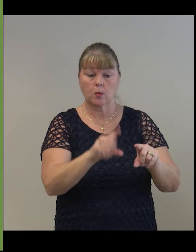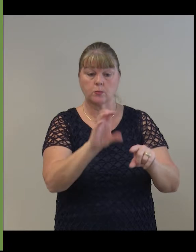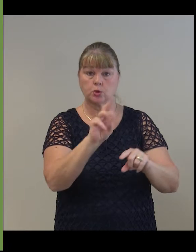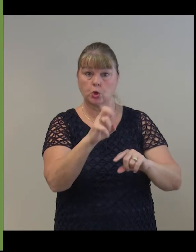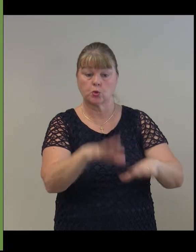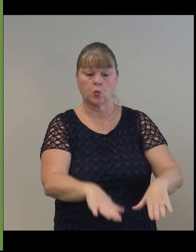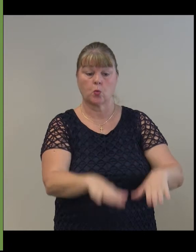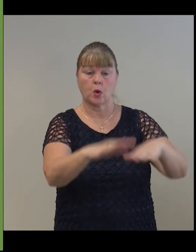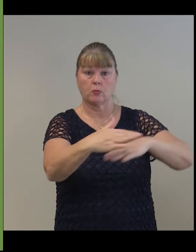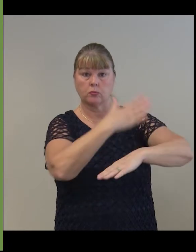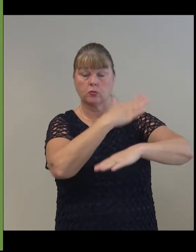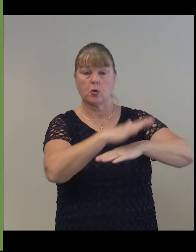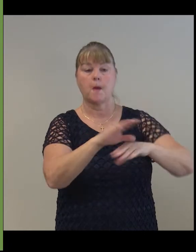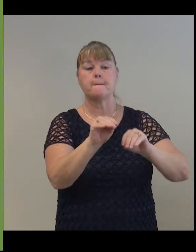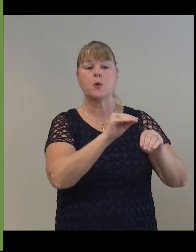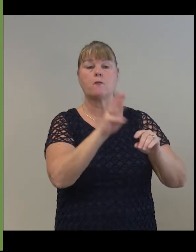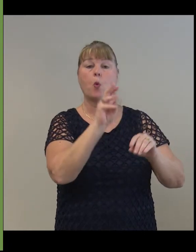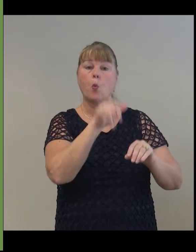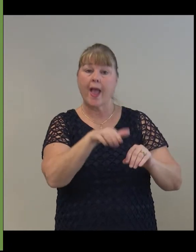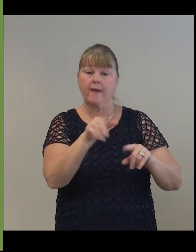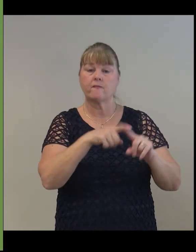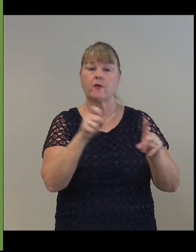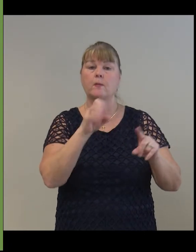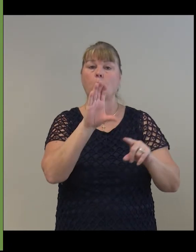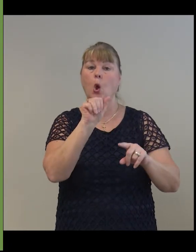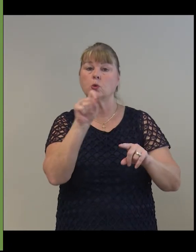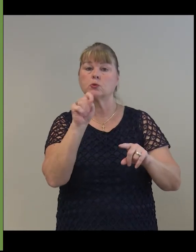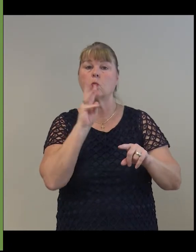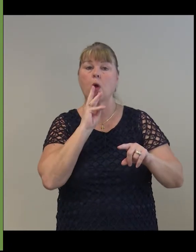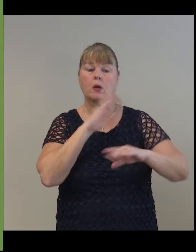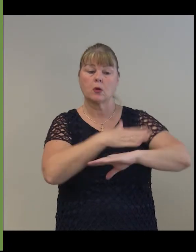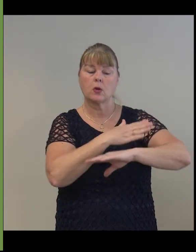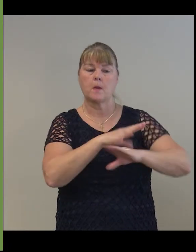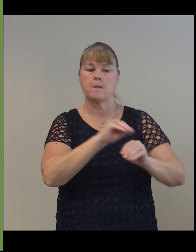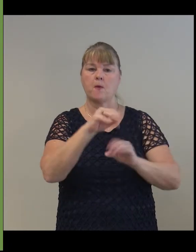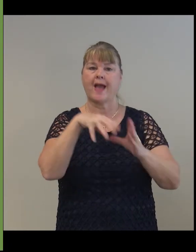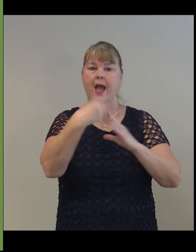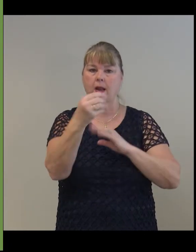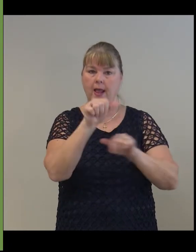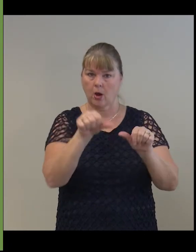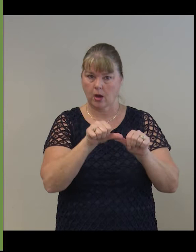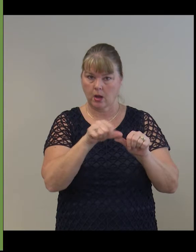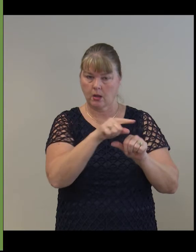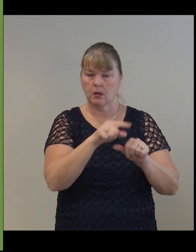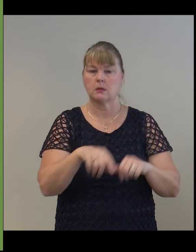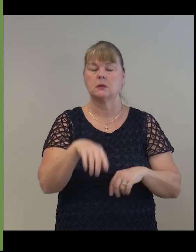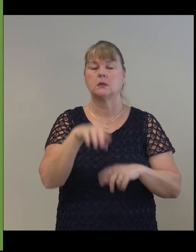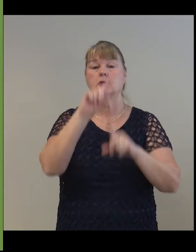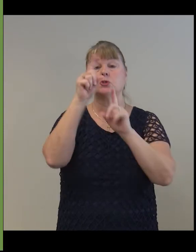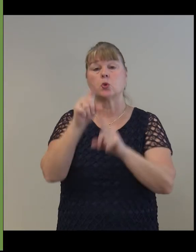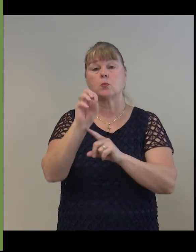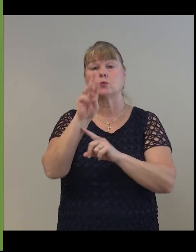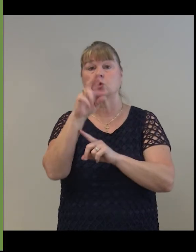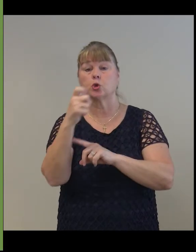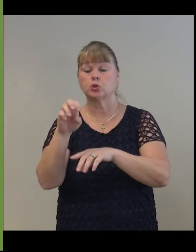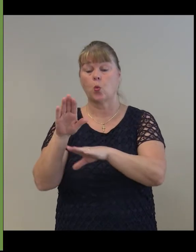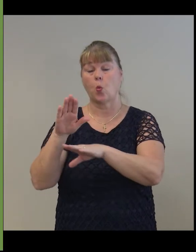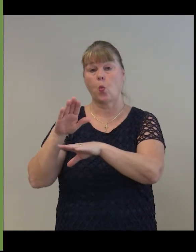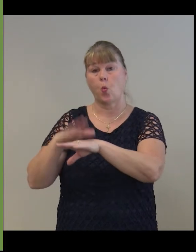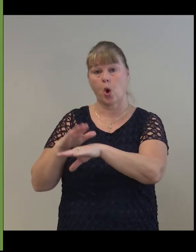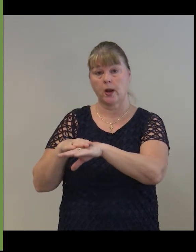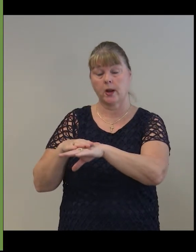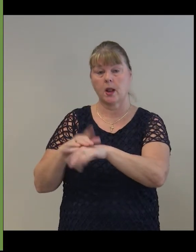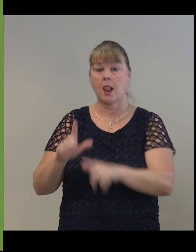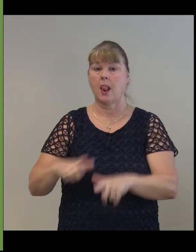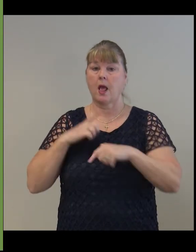the area. Versus a storm surge warning, life-threatening rising water is possible within